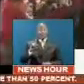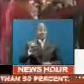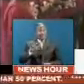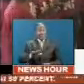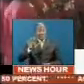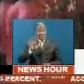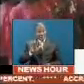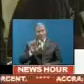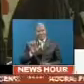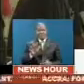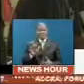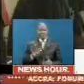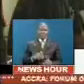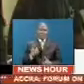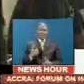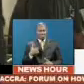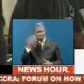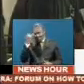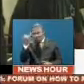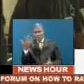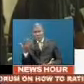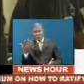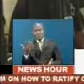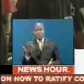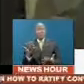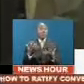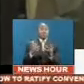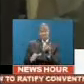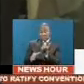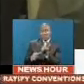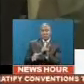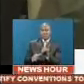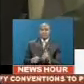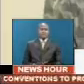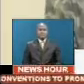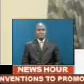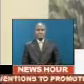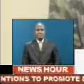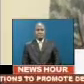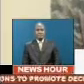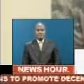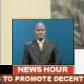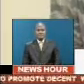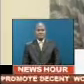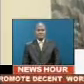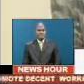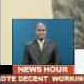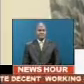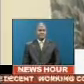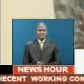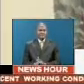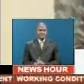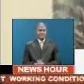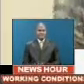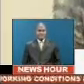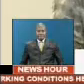a workable business plan or a business enterprise for which assistance is needed. Your business plan or idea must create at